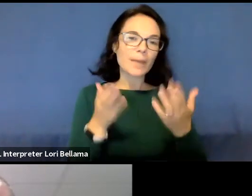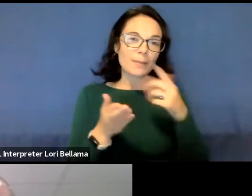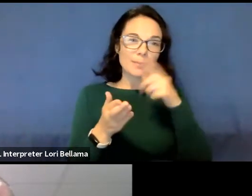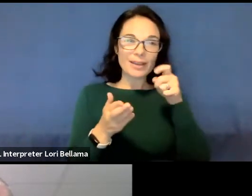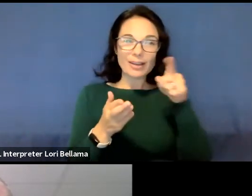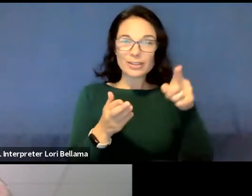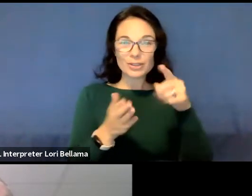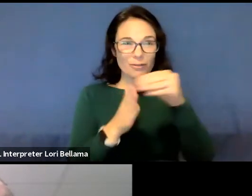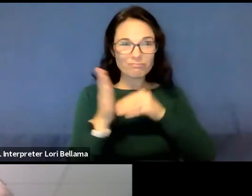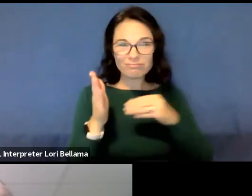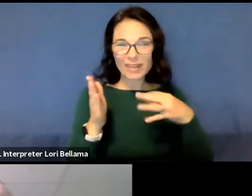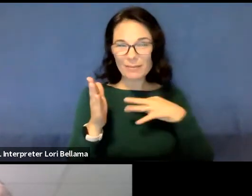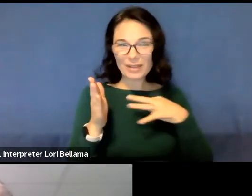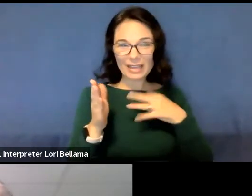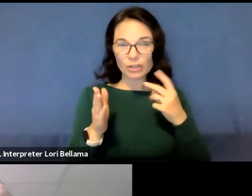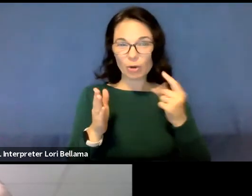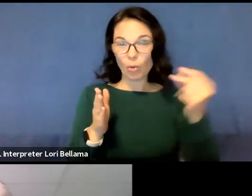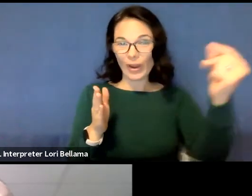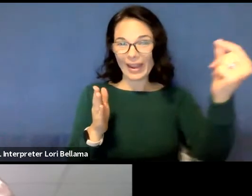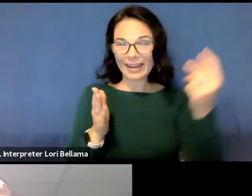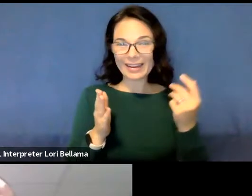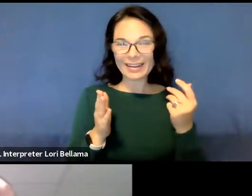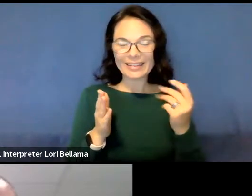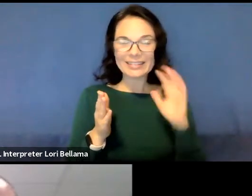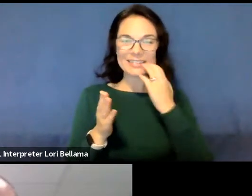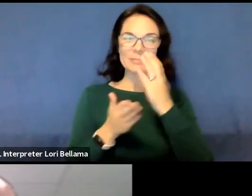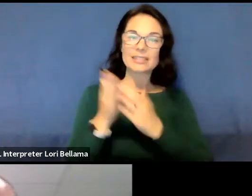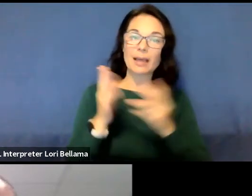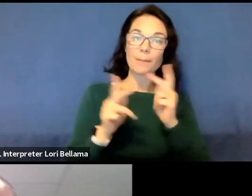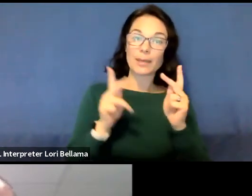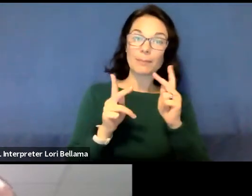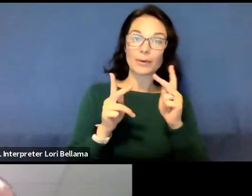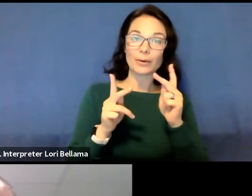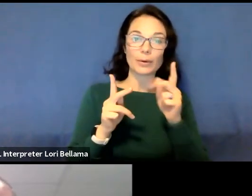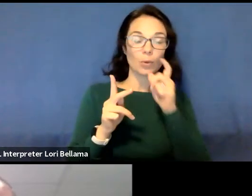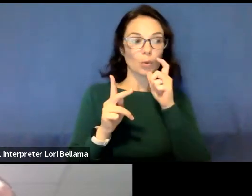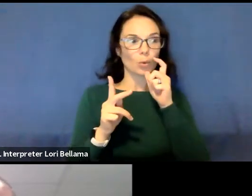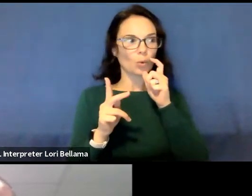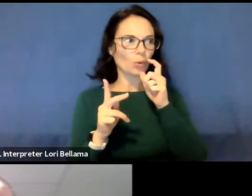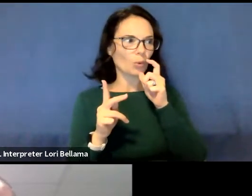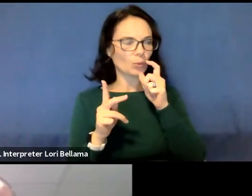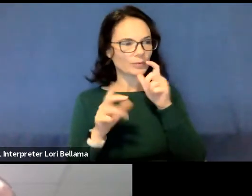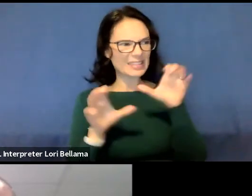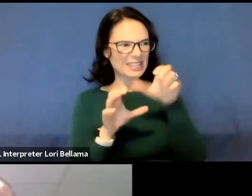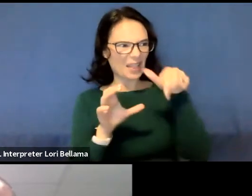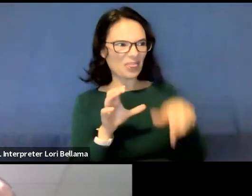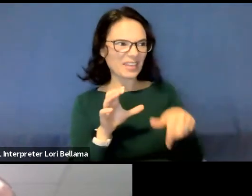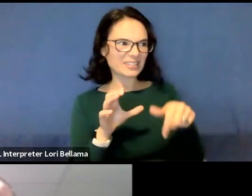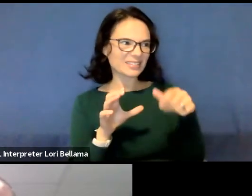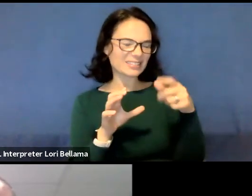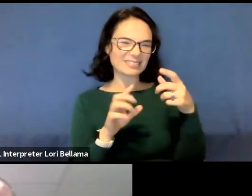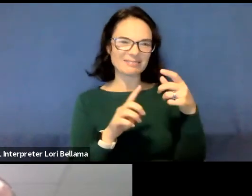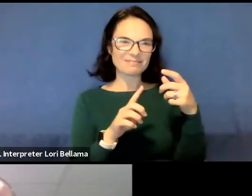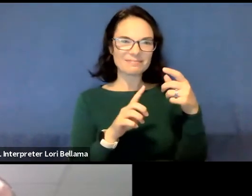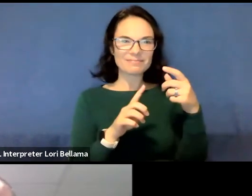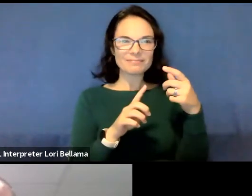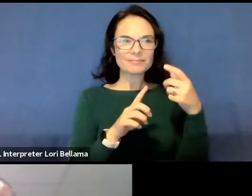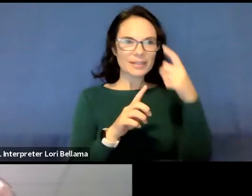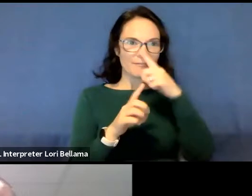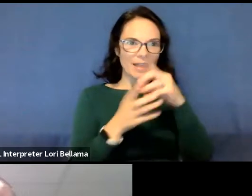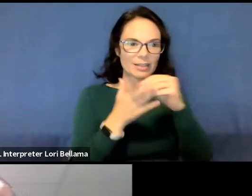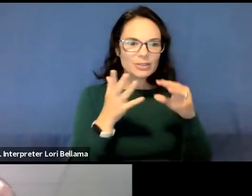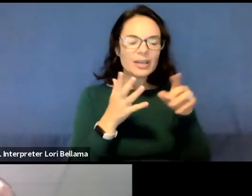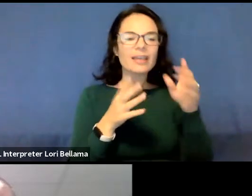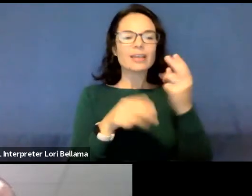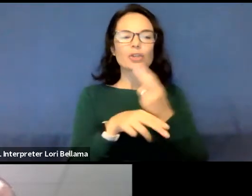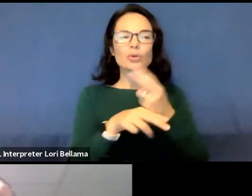was because it looks like the people who did this, perpetrated this financial aid fraud attack, used bots to create fake student accounts,